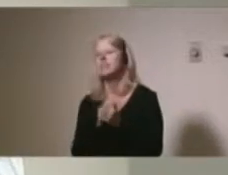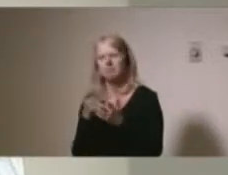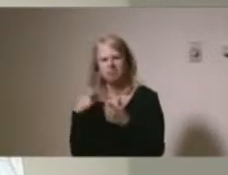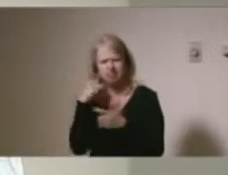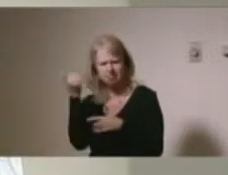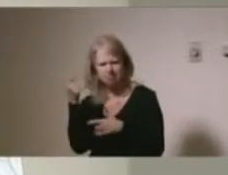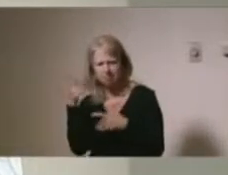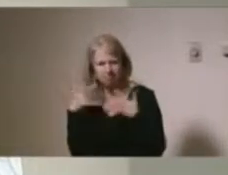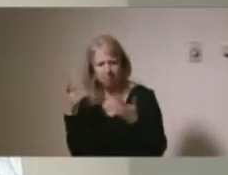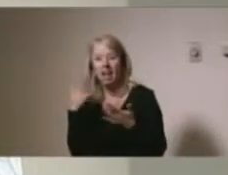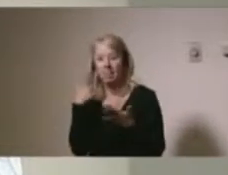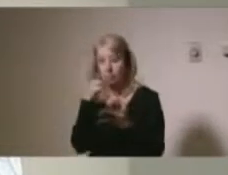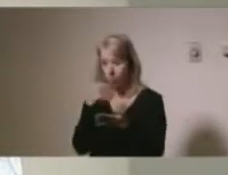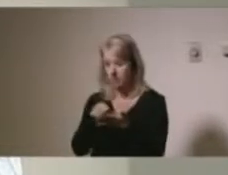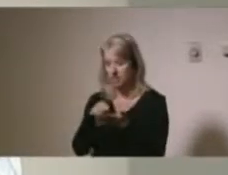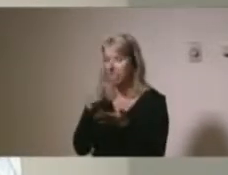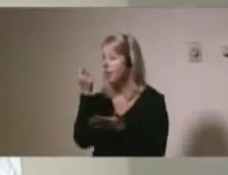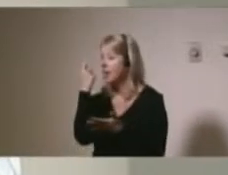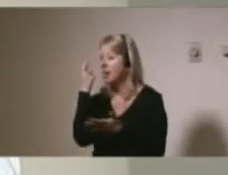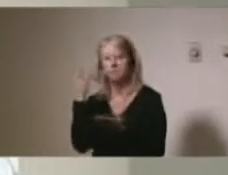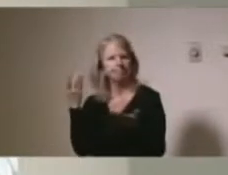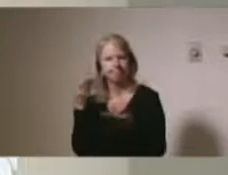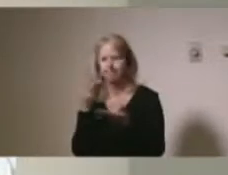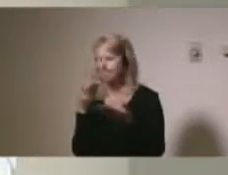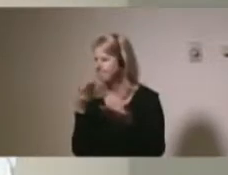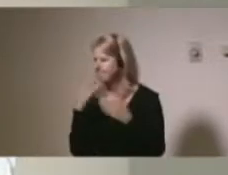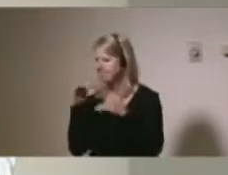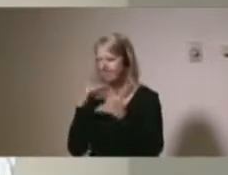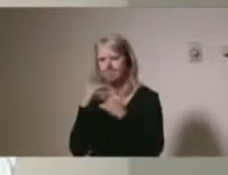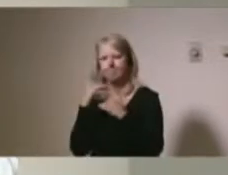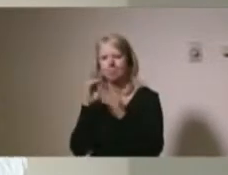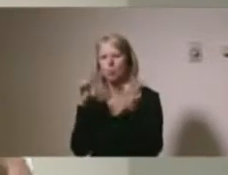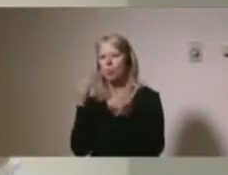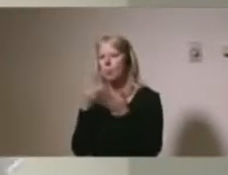the post office, but we can't do money orders or